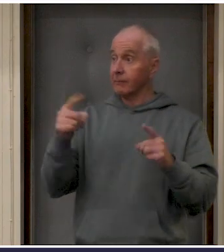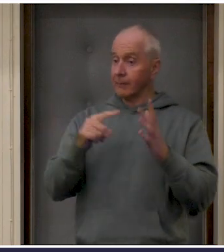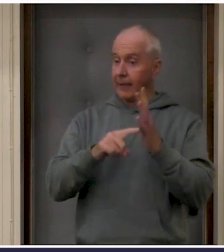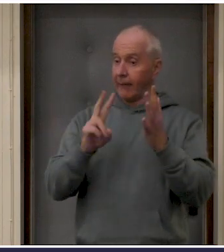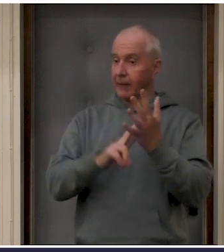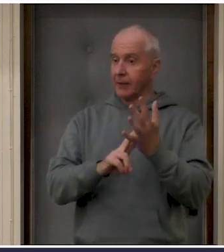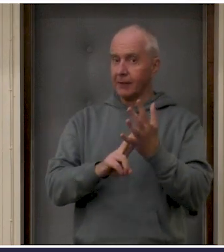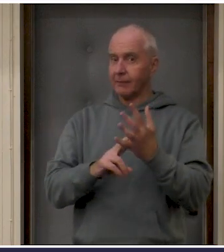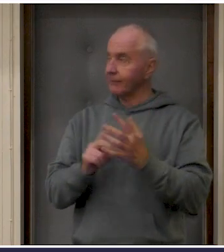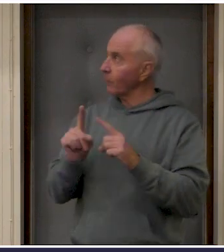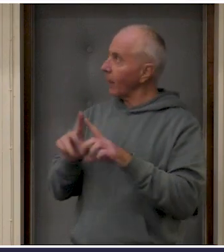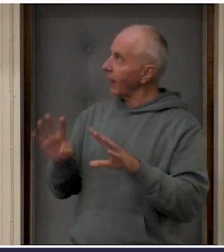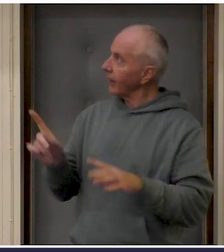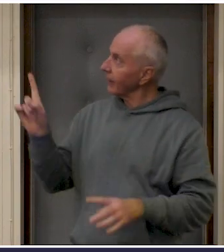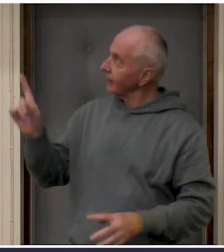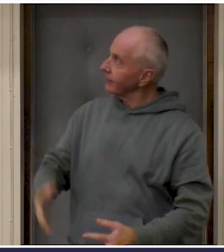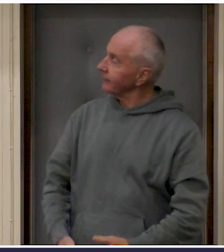this.